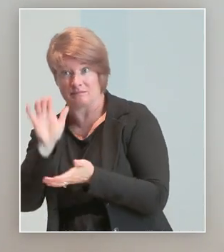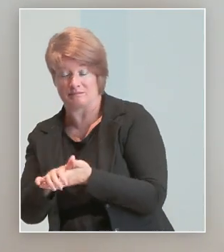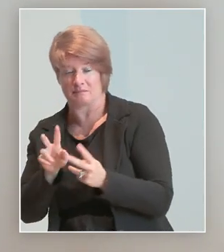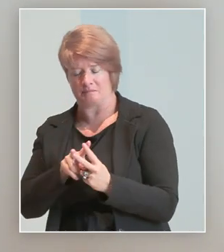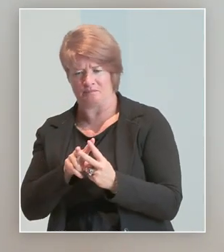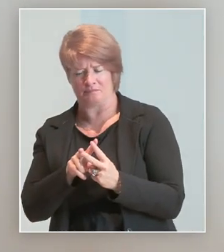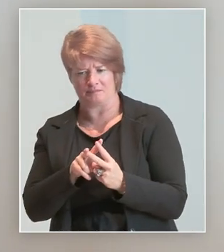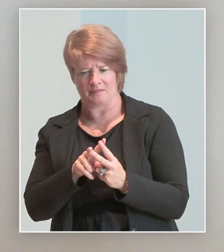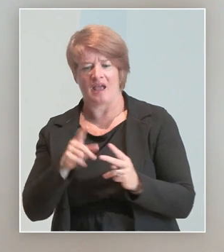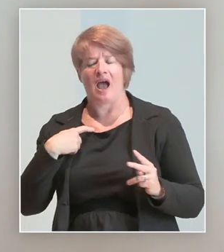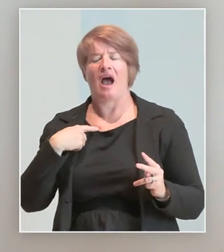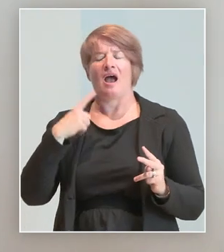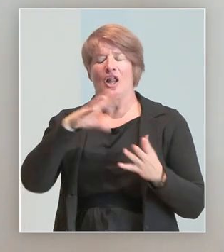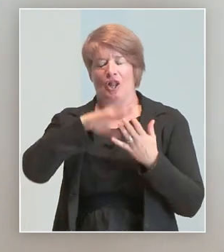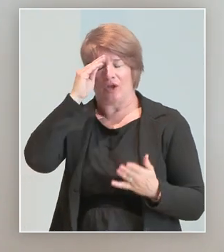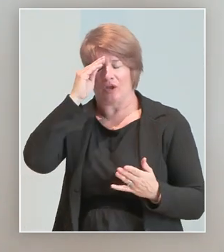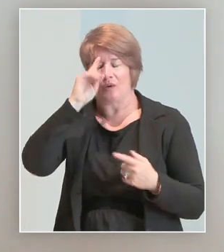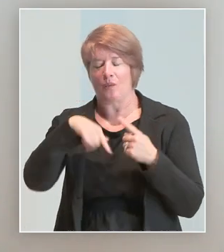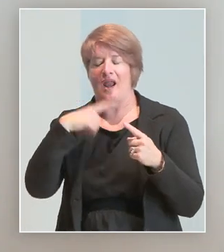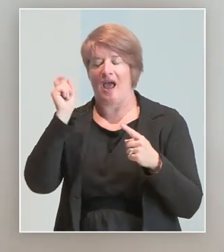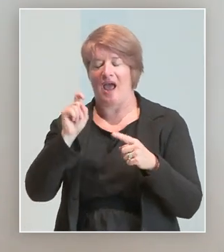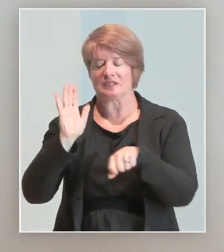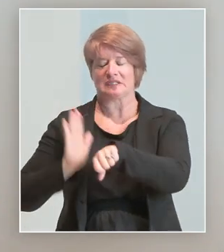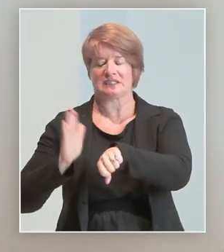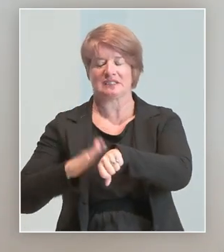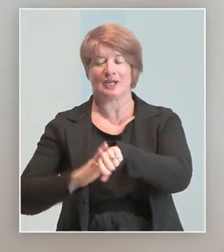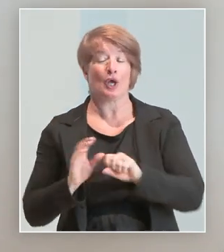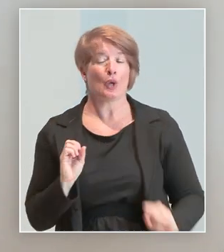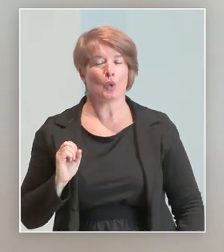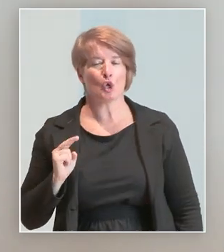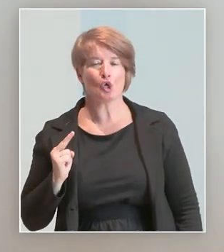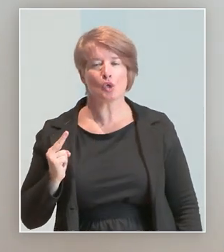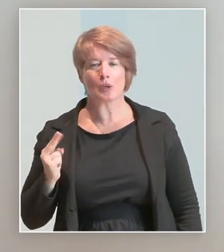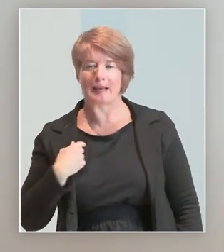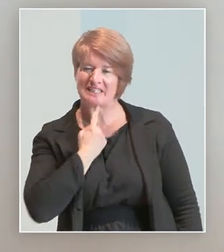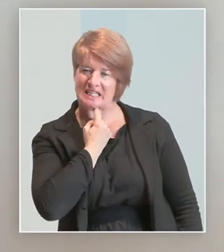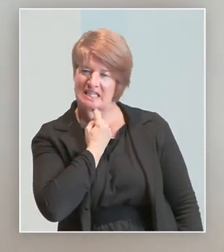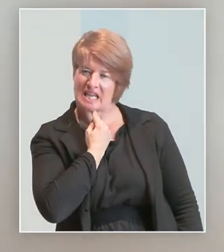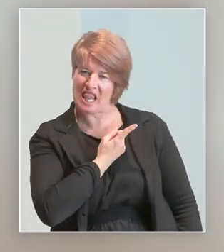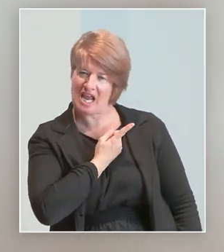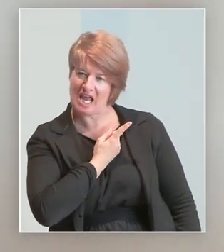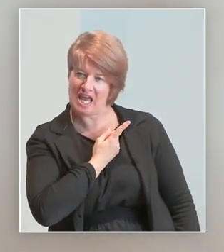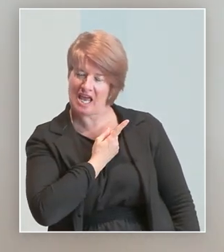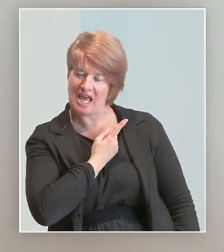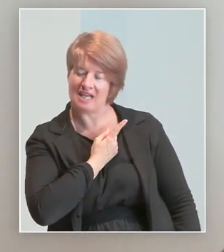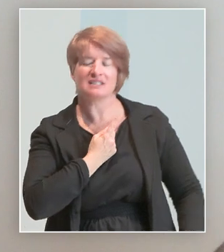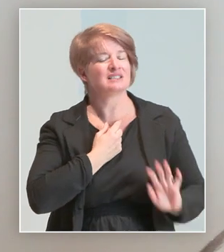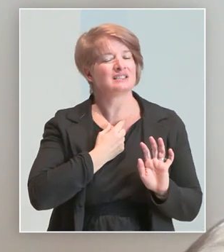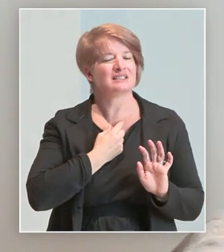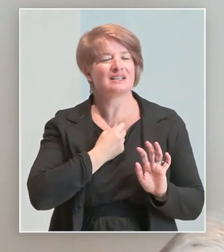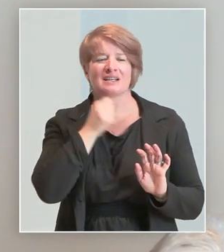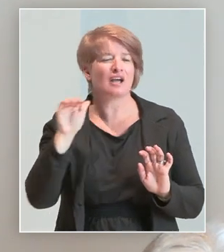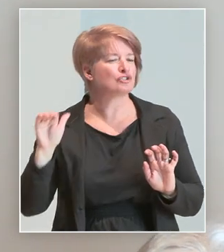knowing when I needed to sound the alarm, how, ooh, I'm telling, was not just